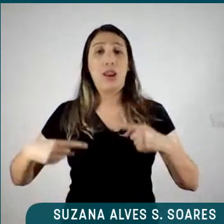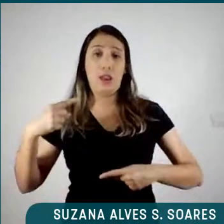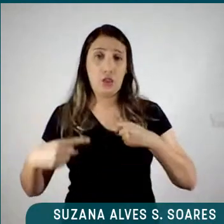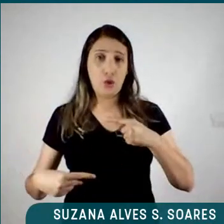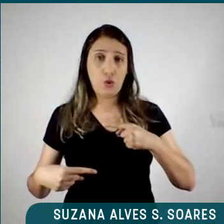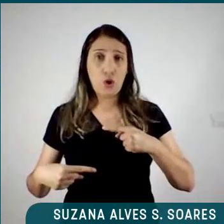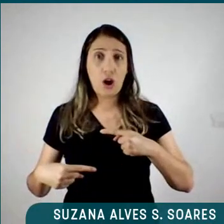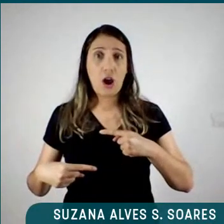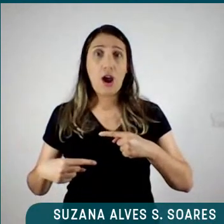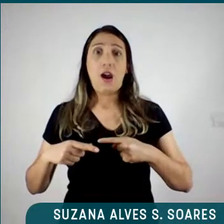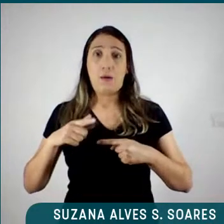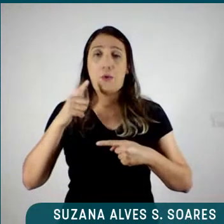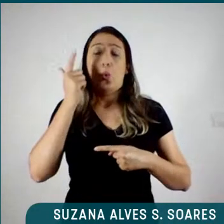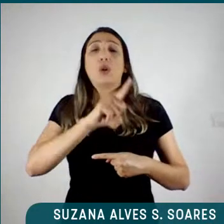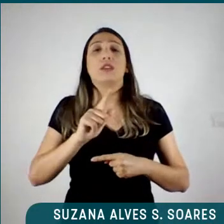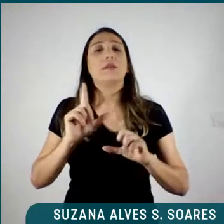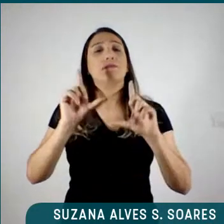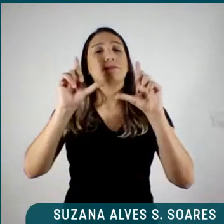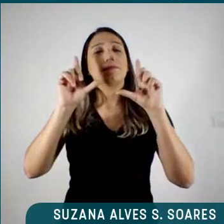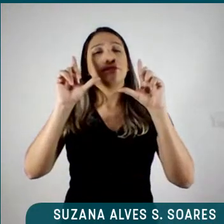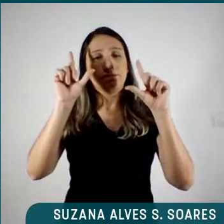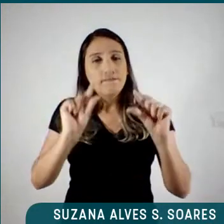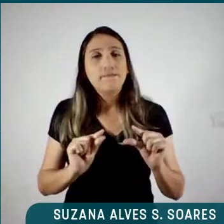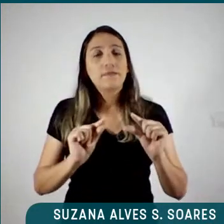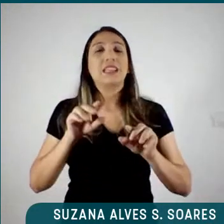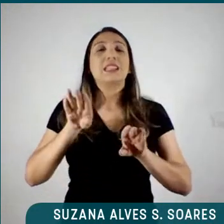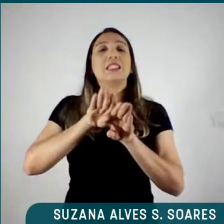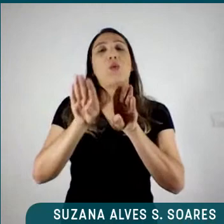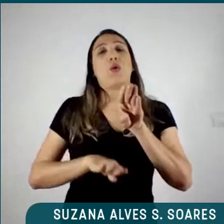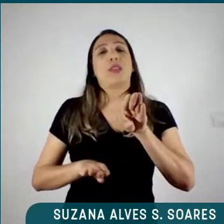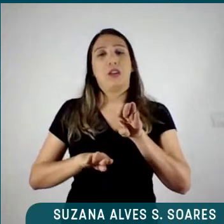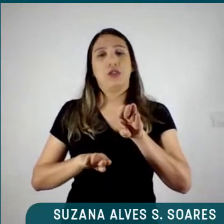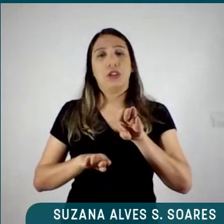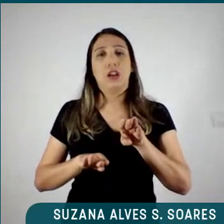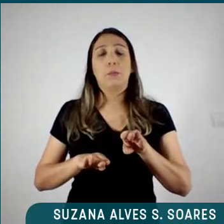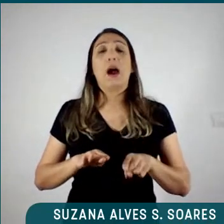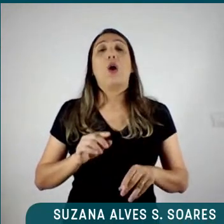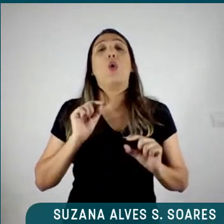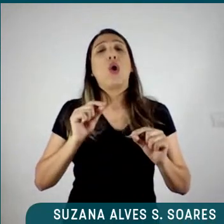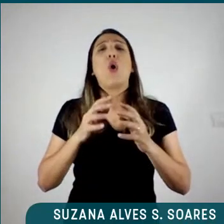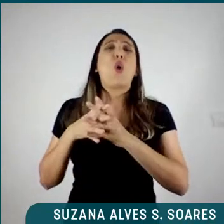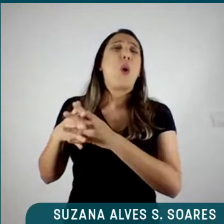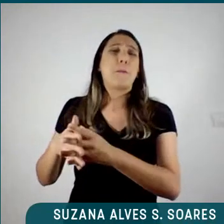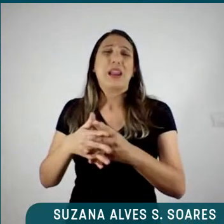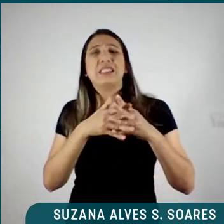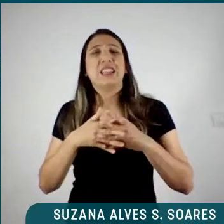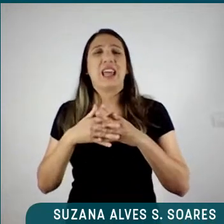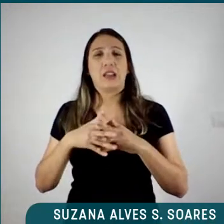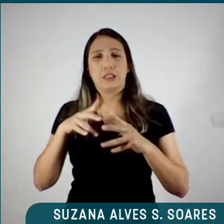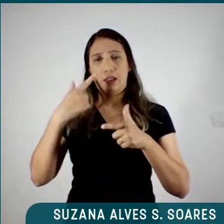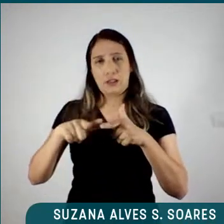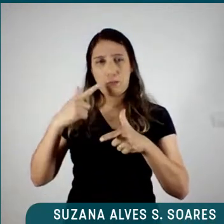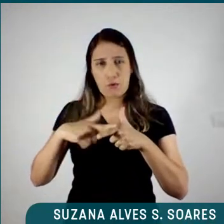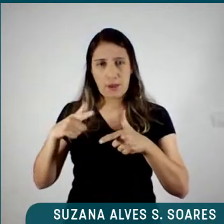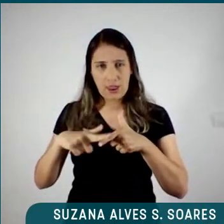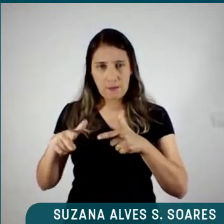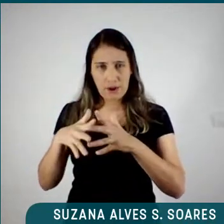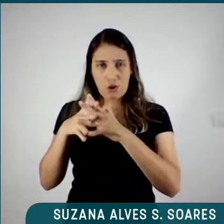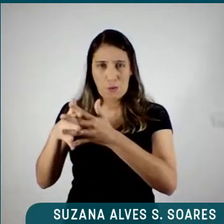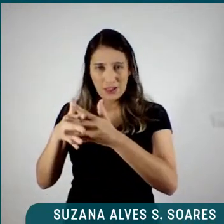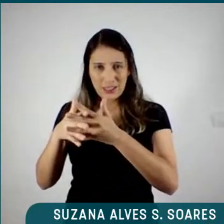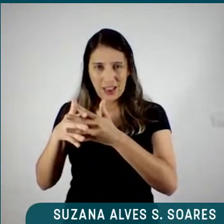will, political commitment to reduce these inequalities. So these two